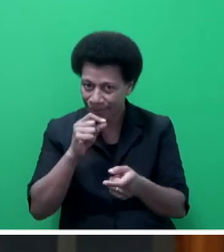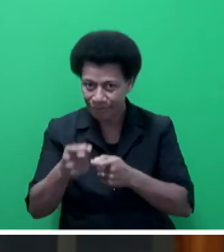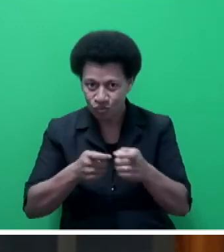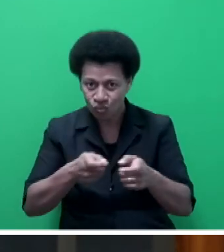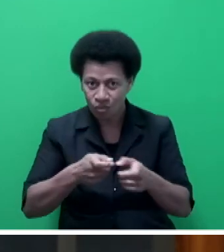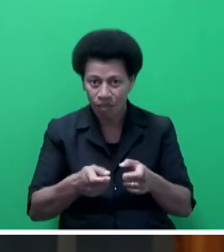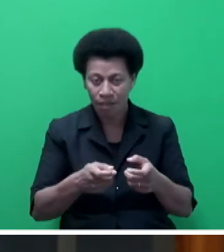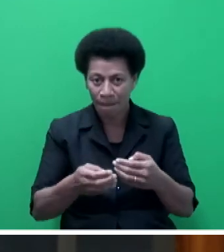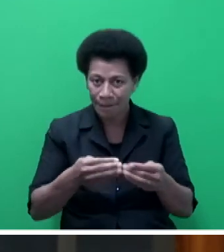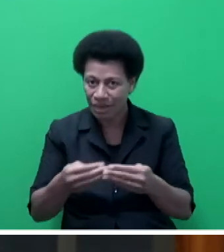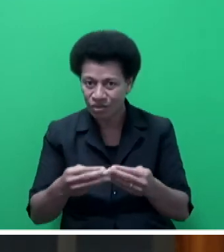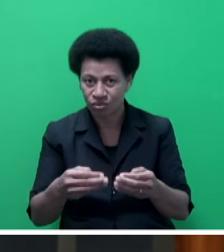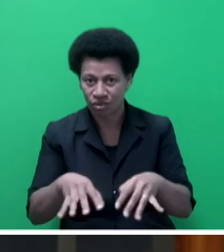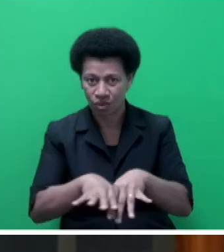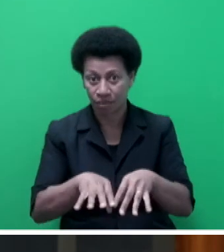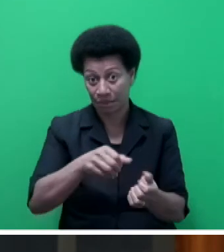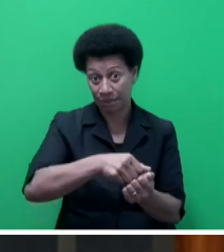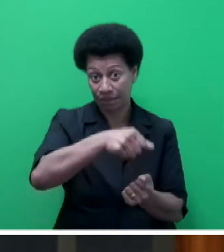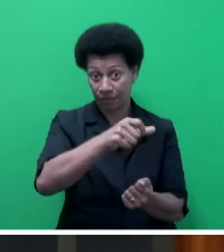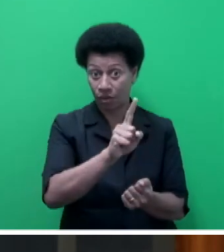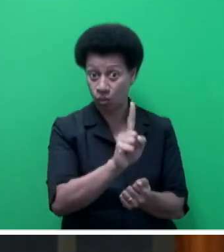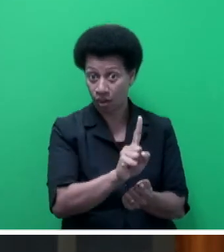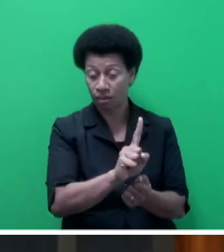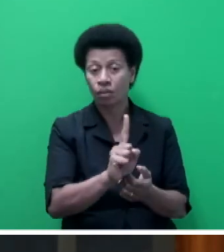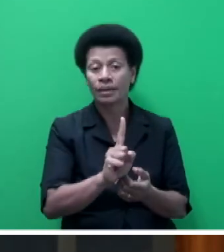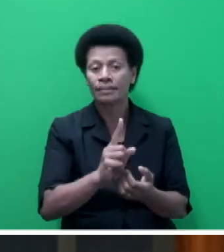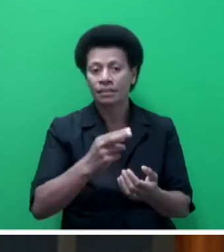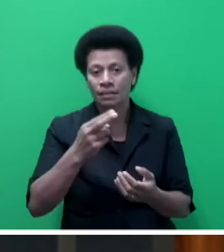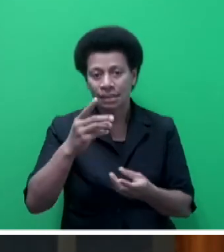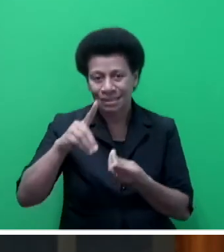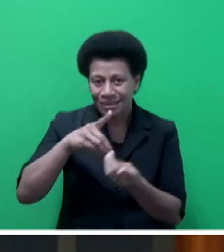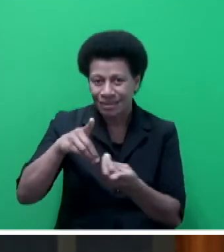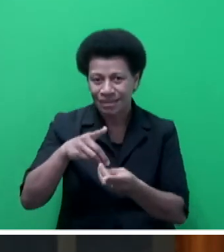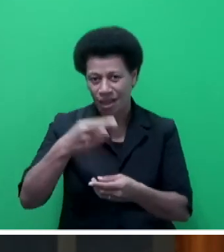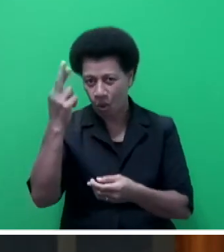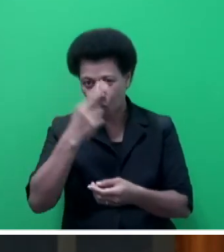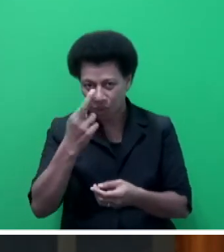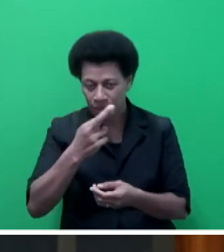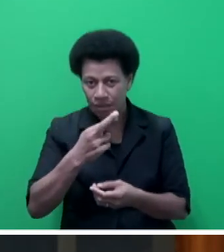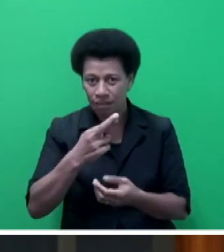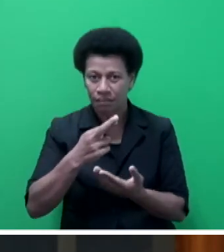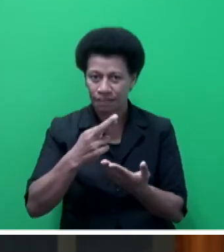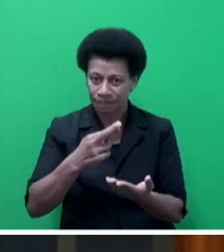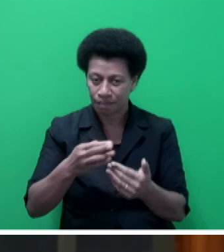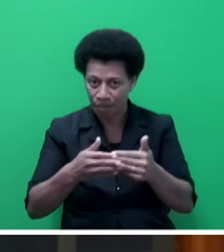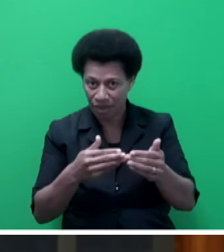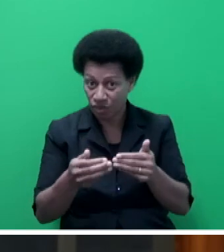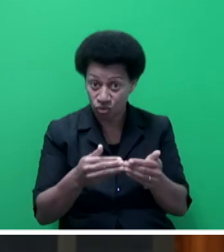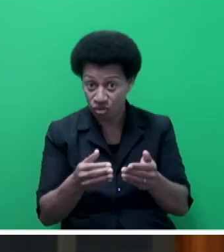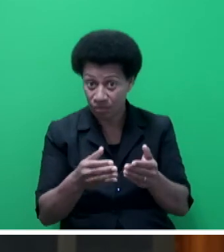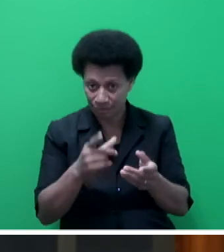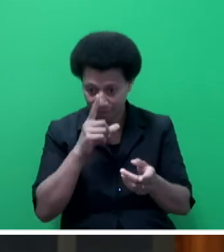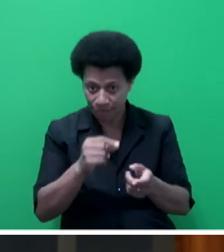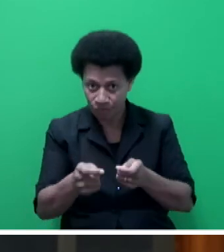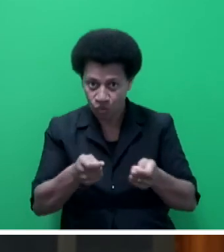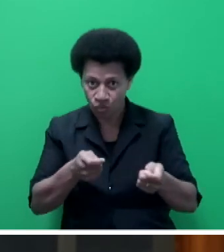program, which covers the disaster risk reduction and climate change adaptation that will be implemented in